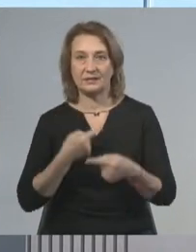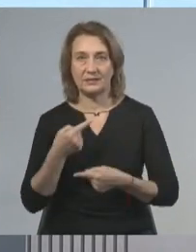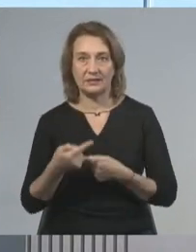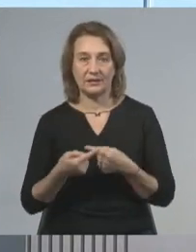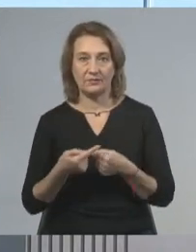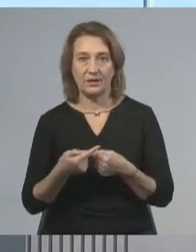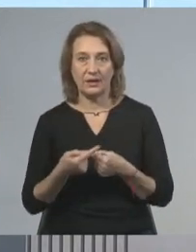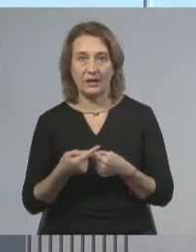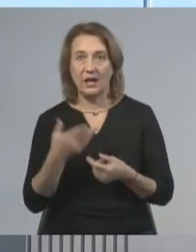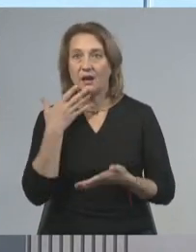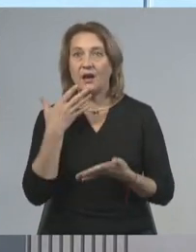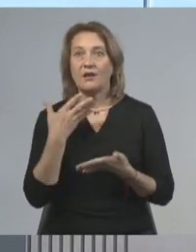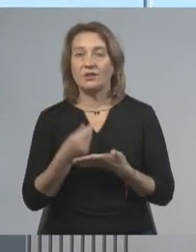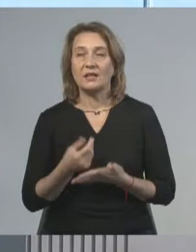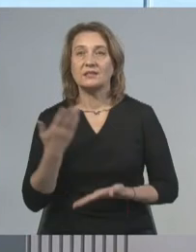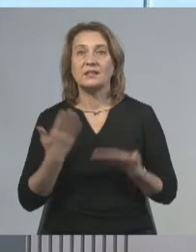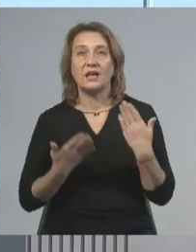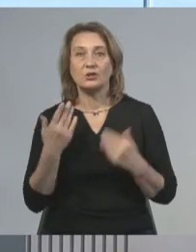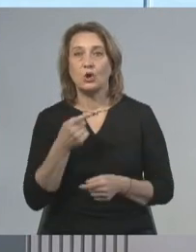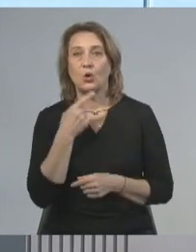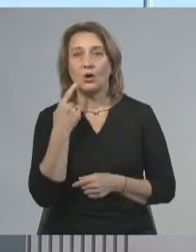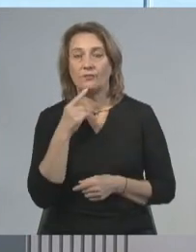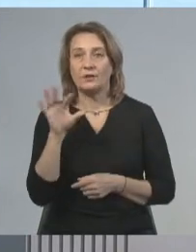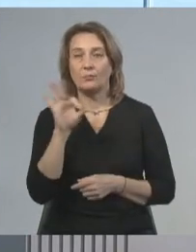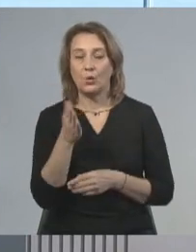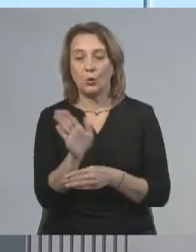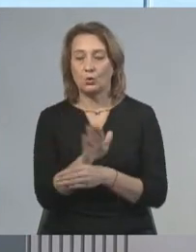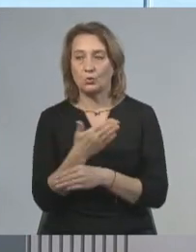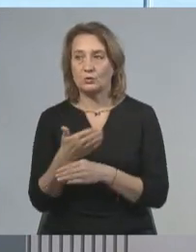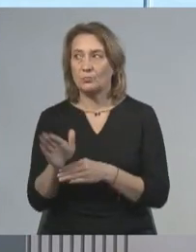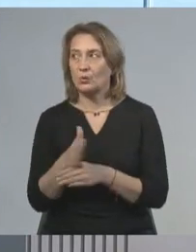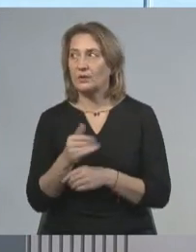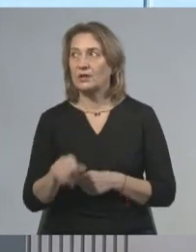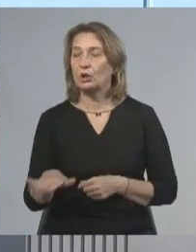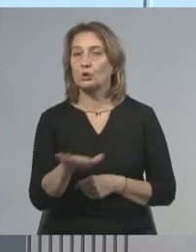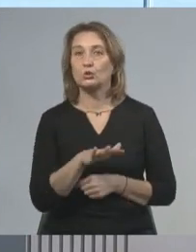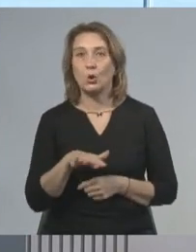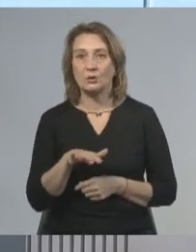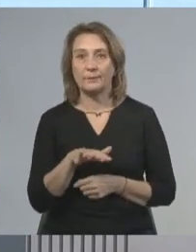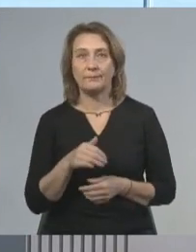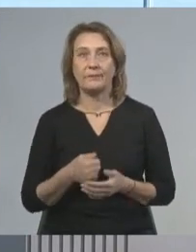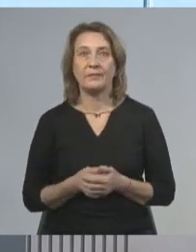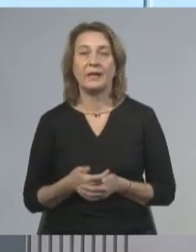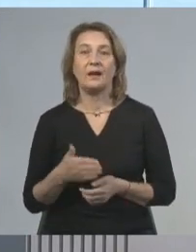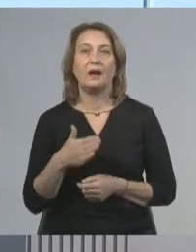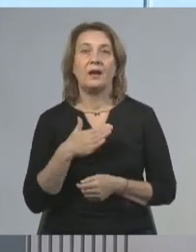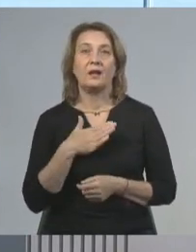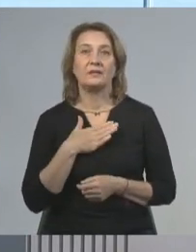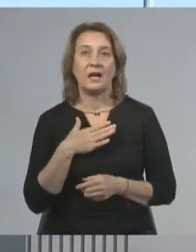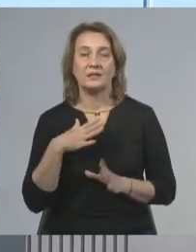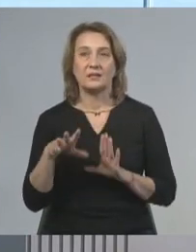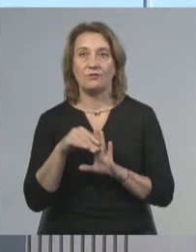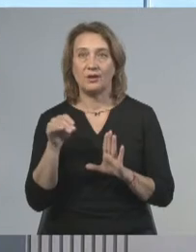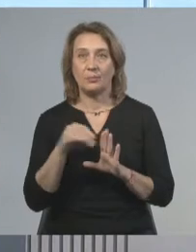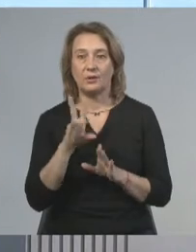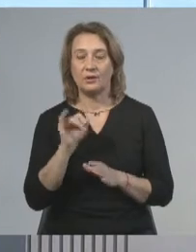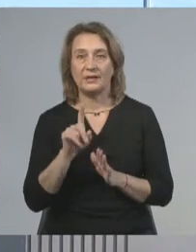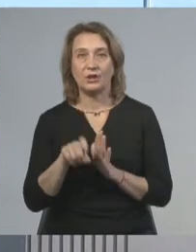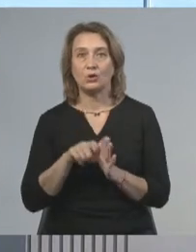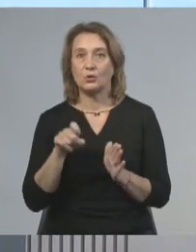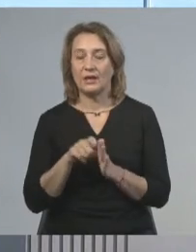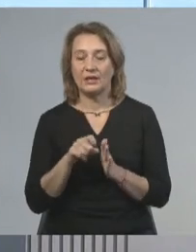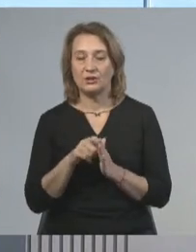effect in the media context as well and if we speak about distribution of zones if